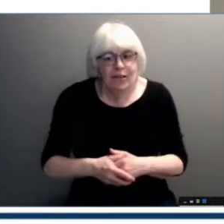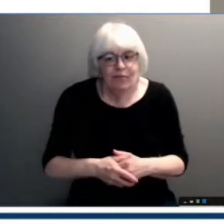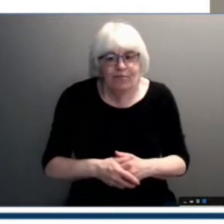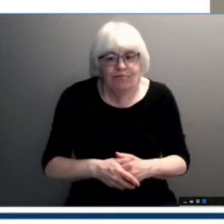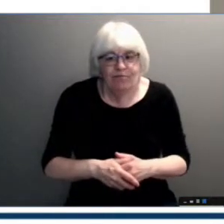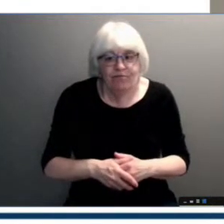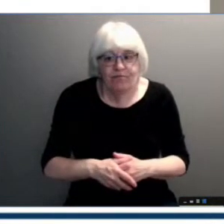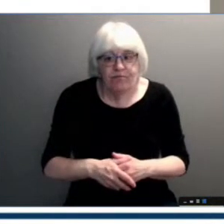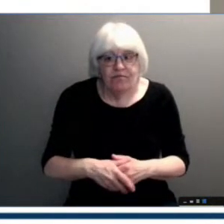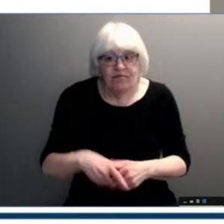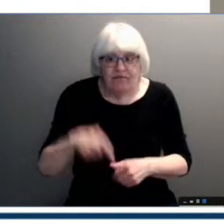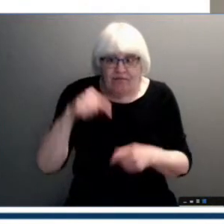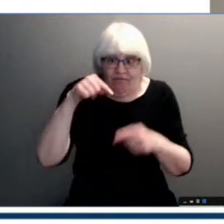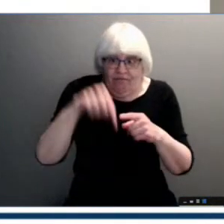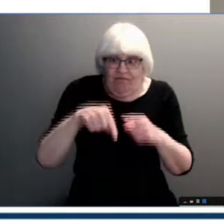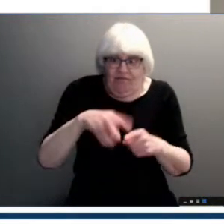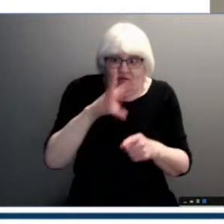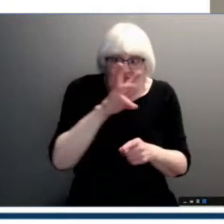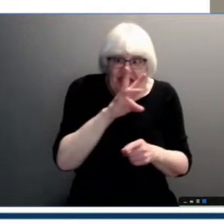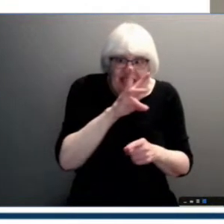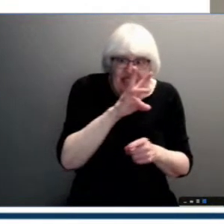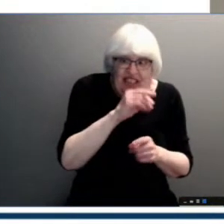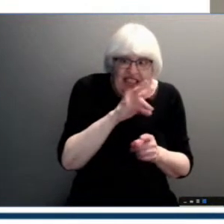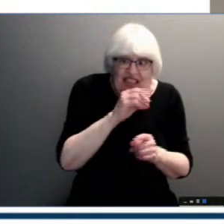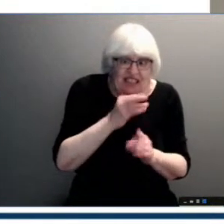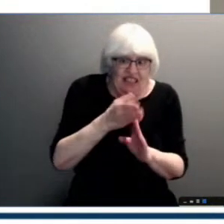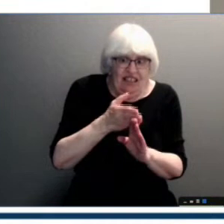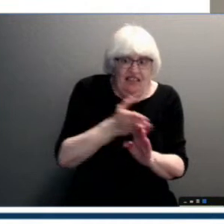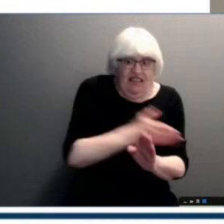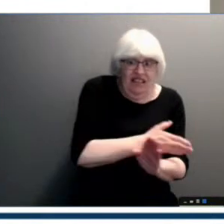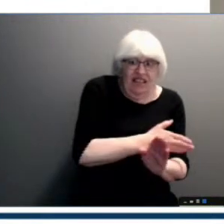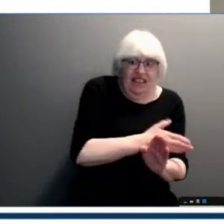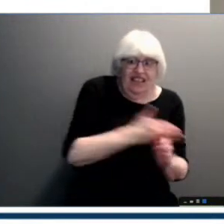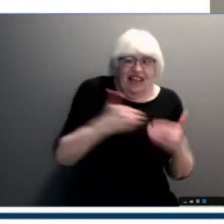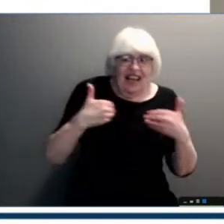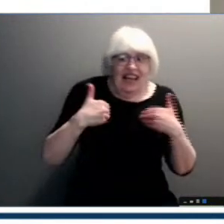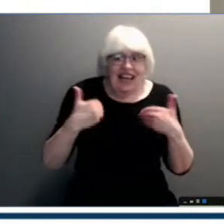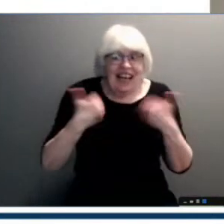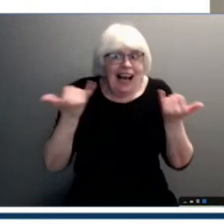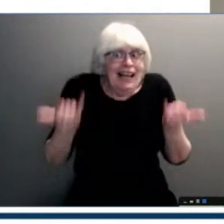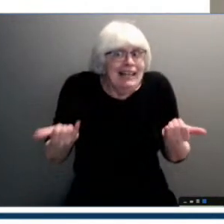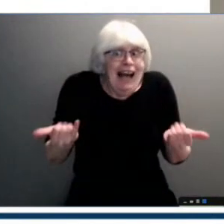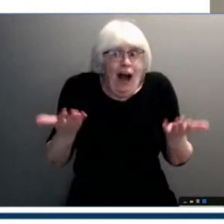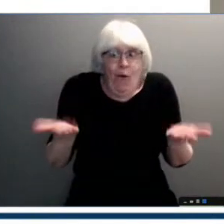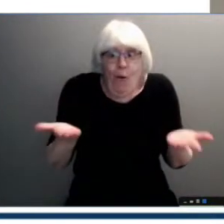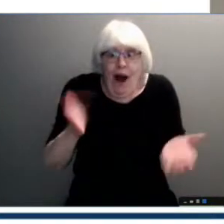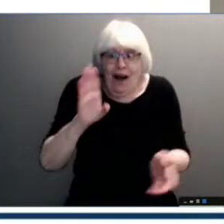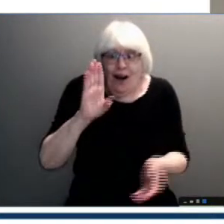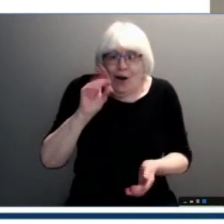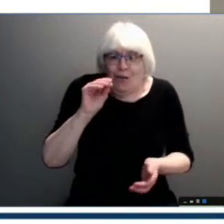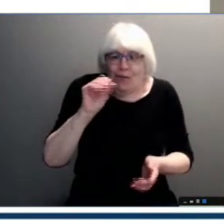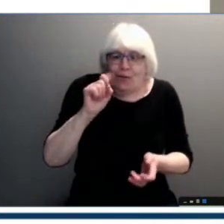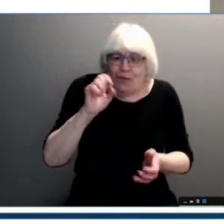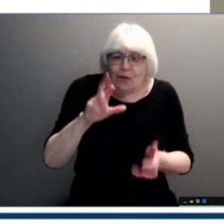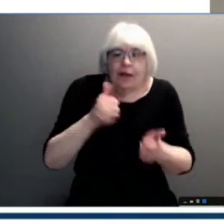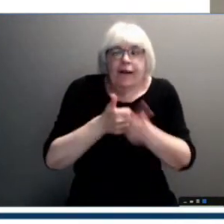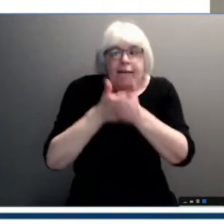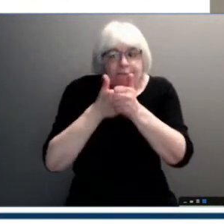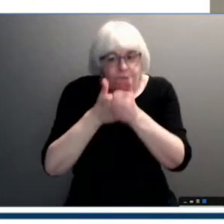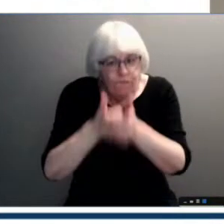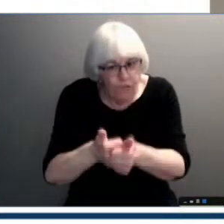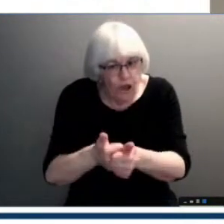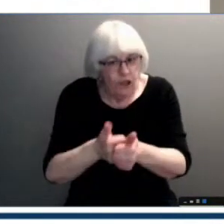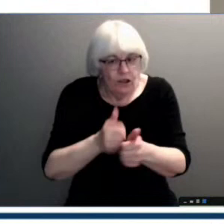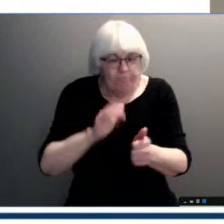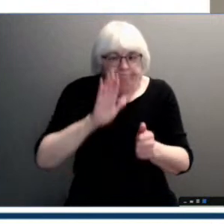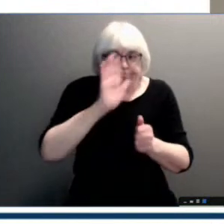booster dose. Different provinces are taking different approaches when it comes to boosters. We will continue to follow recommendations from